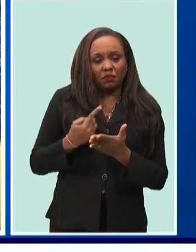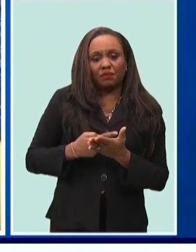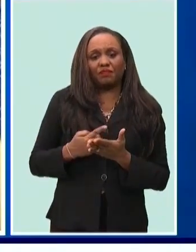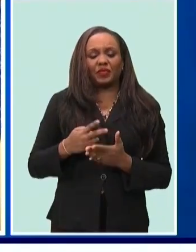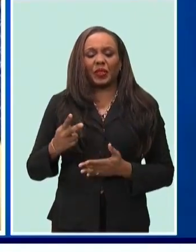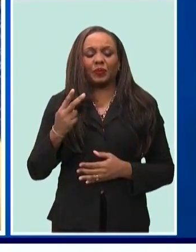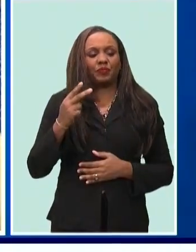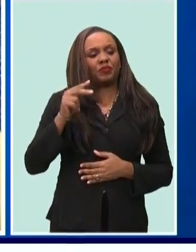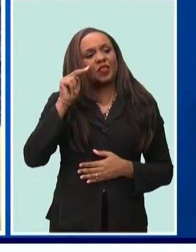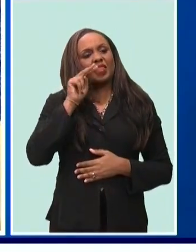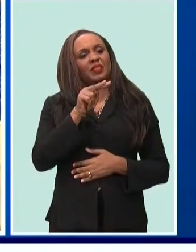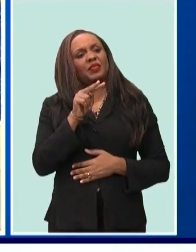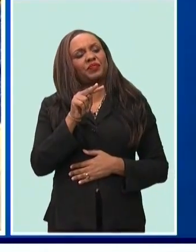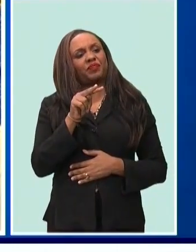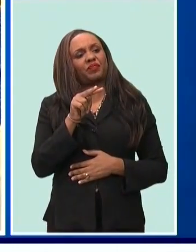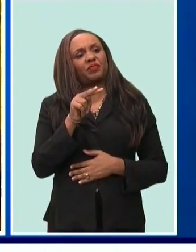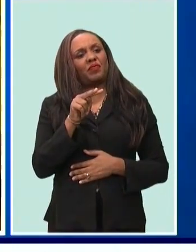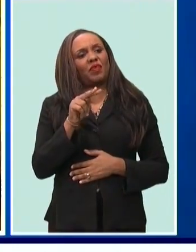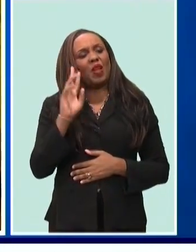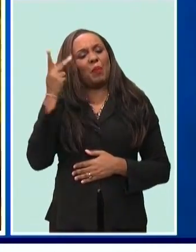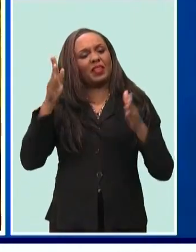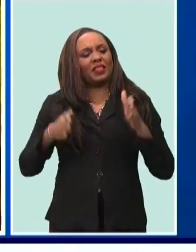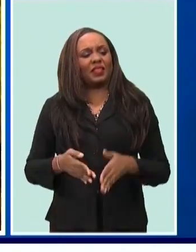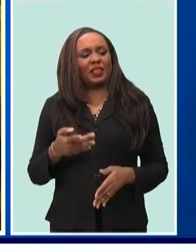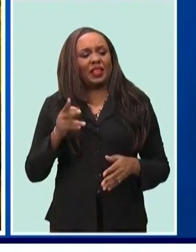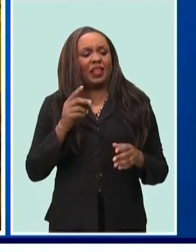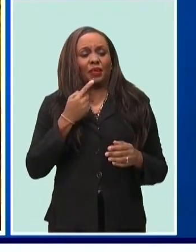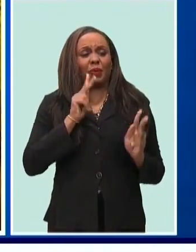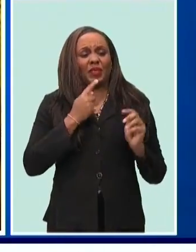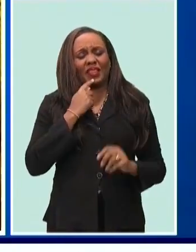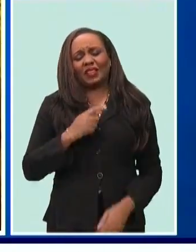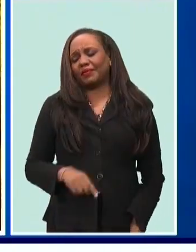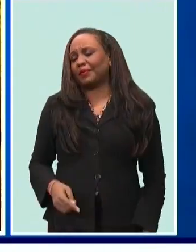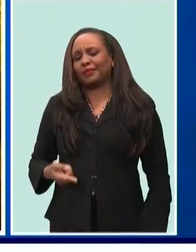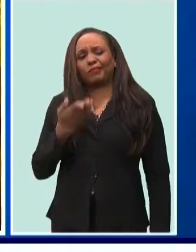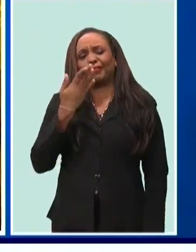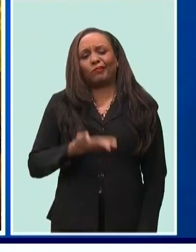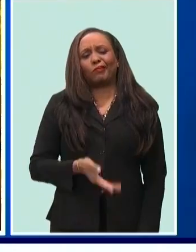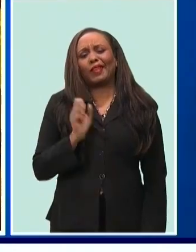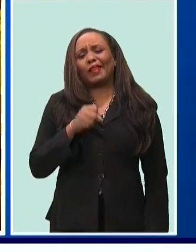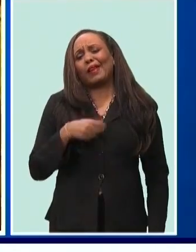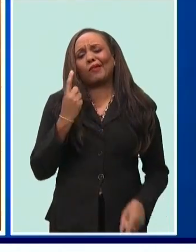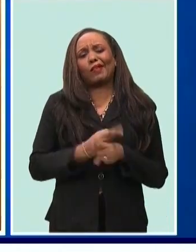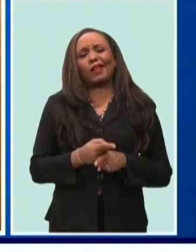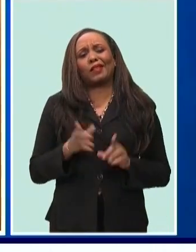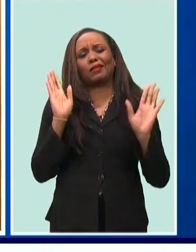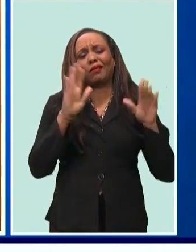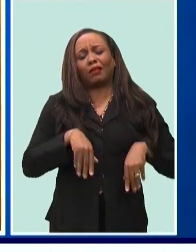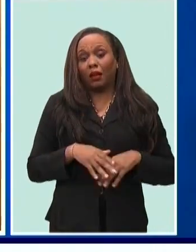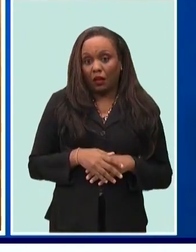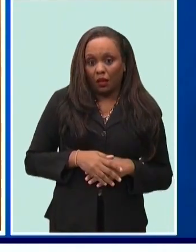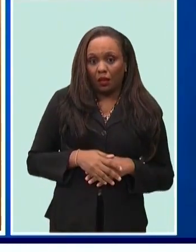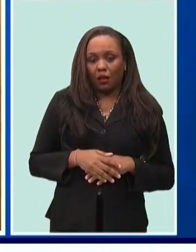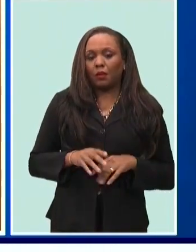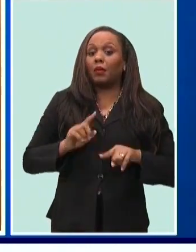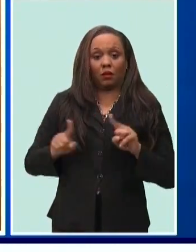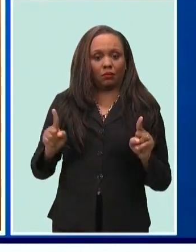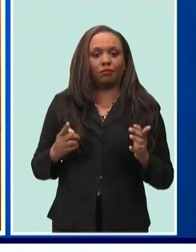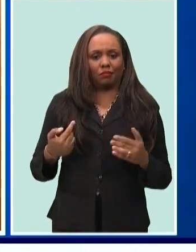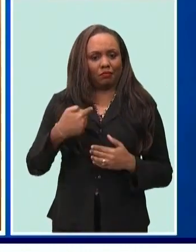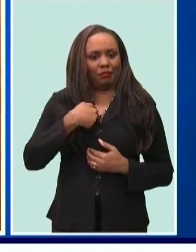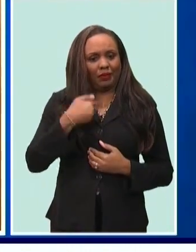see a politician and he makes a statement and everybody goes, yeah, right, no, we expect that. We heard that before. I want to assure you, ladies